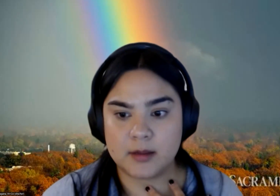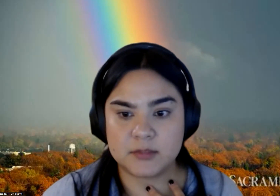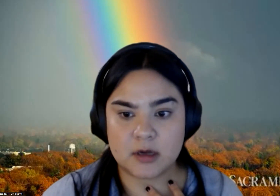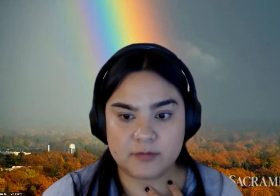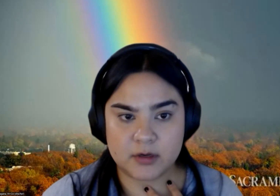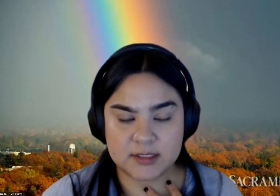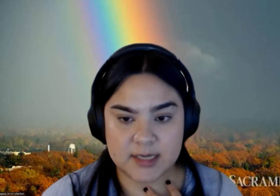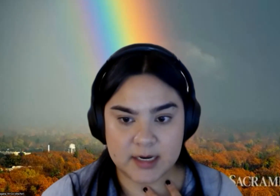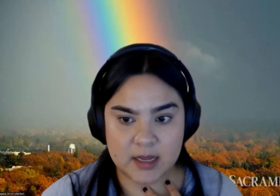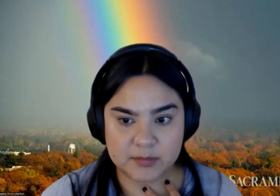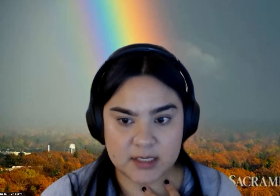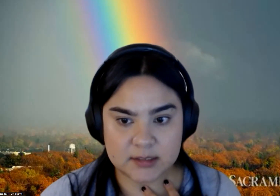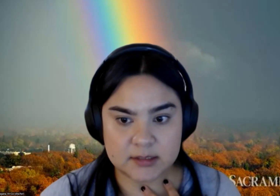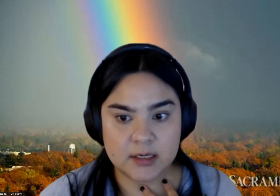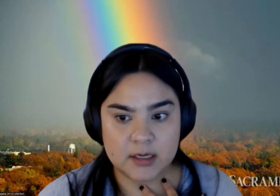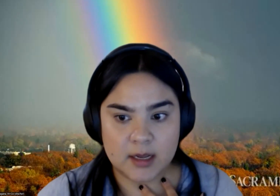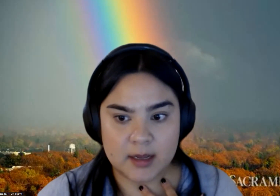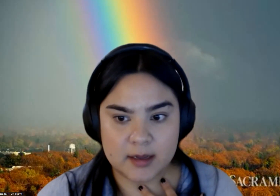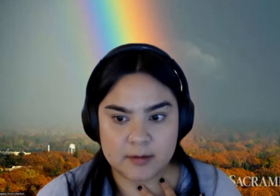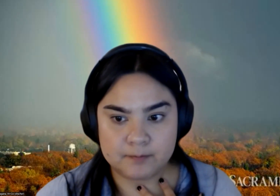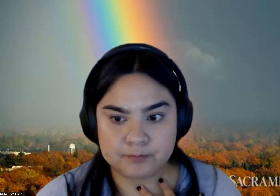email to offer the standing updates.